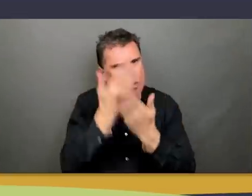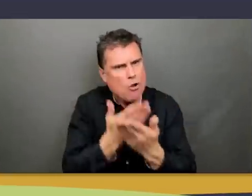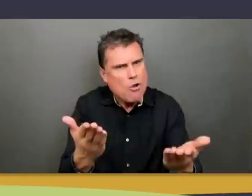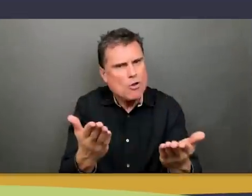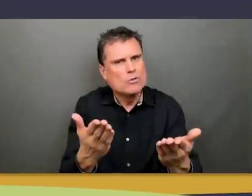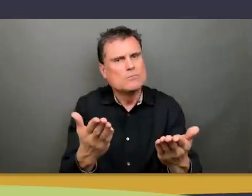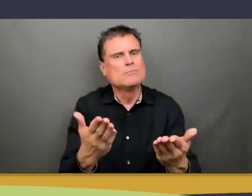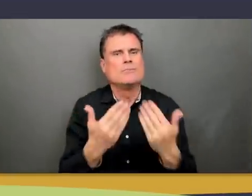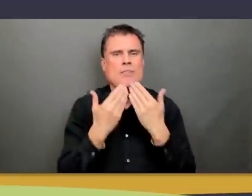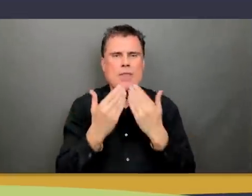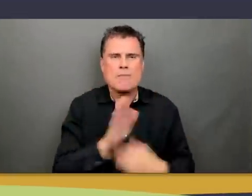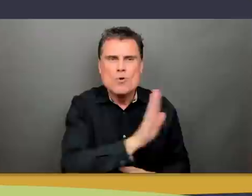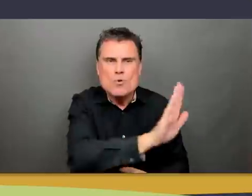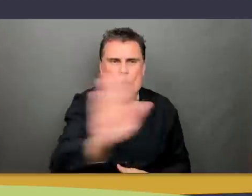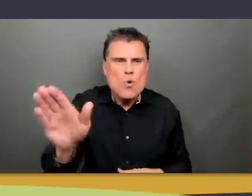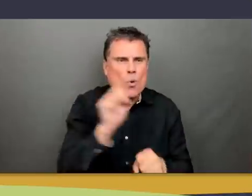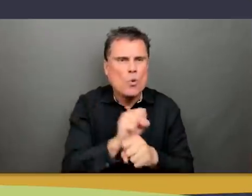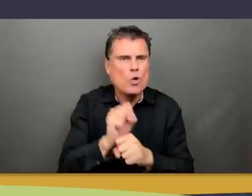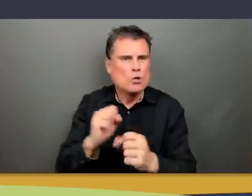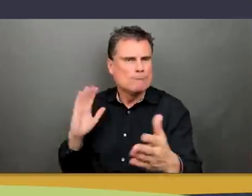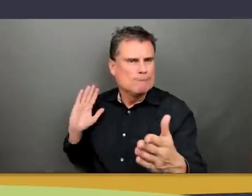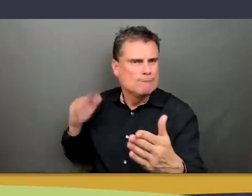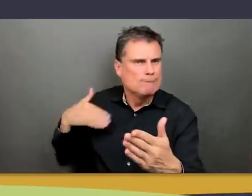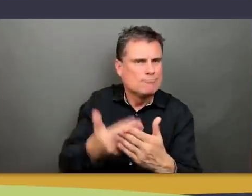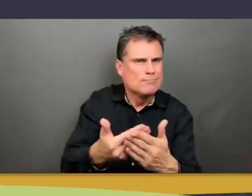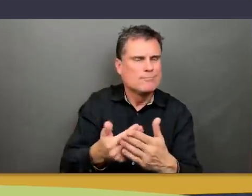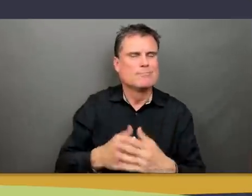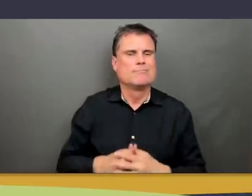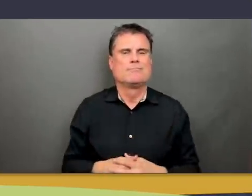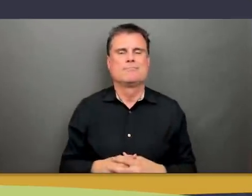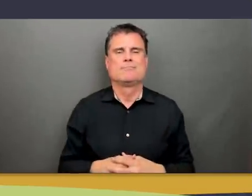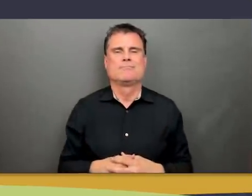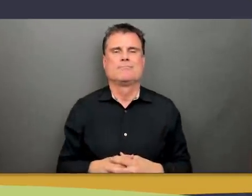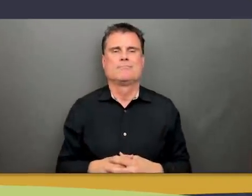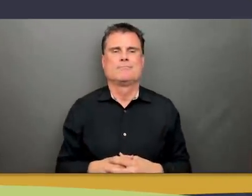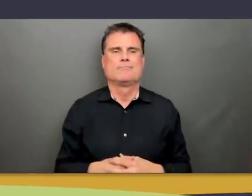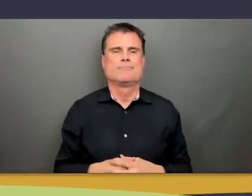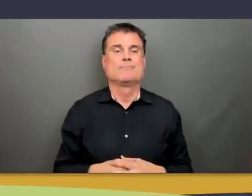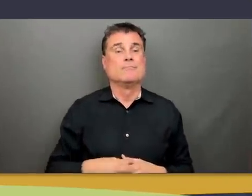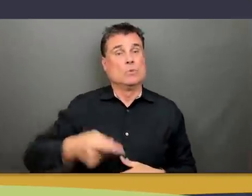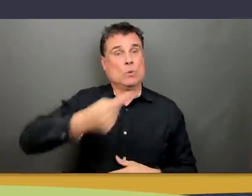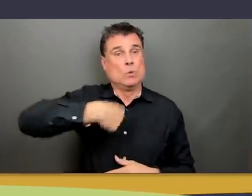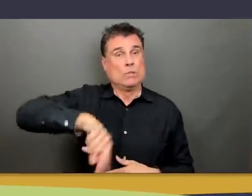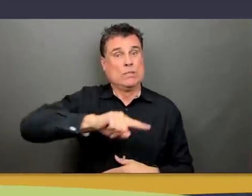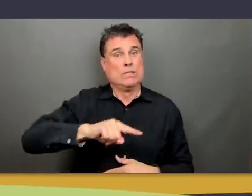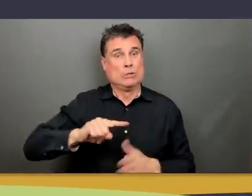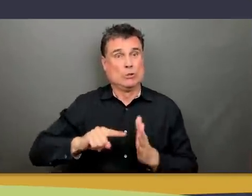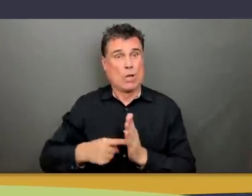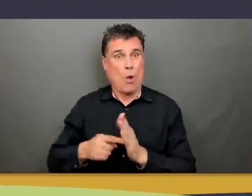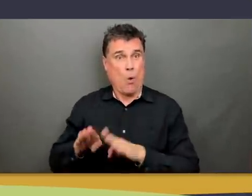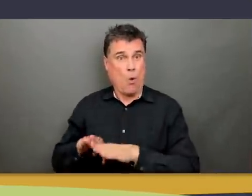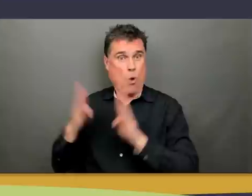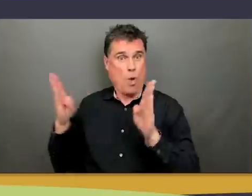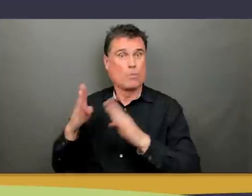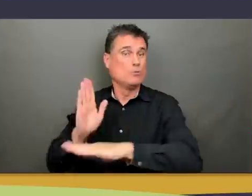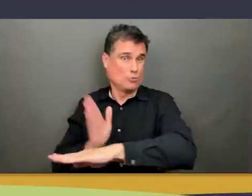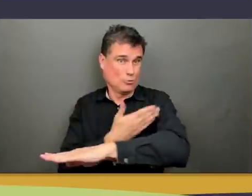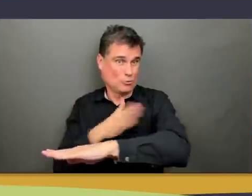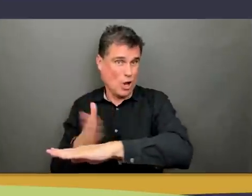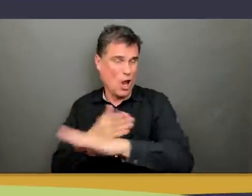again, we start with a song and we end with a song. You know, we started the song to brush off any of that heaviness that was